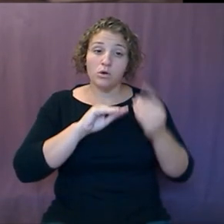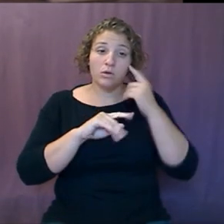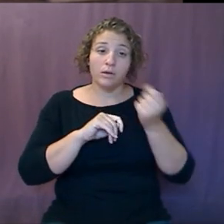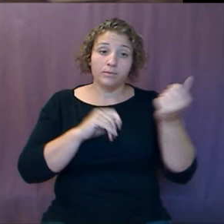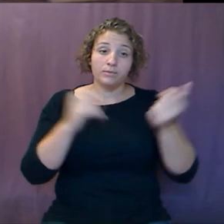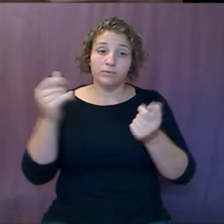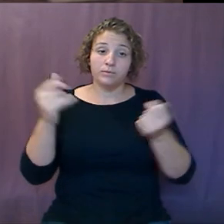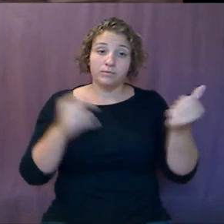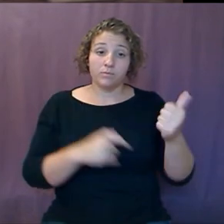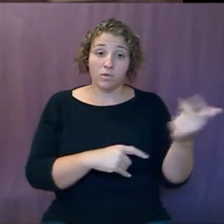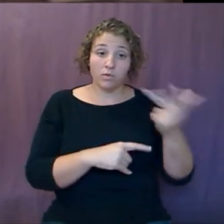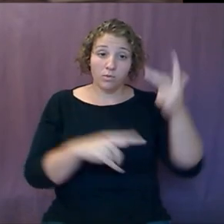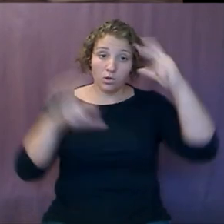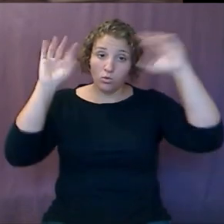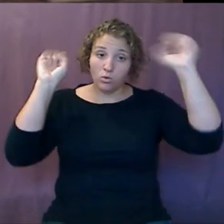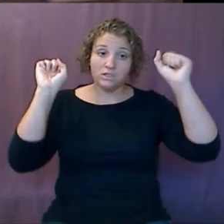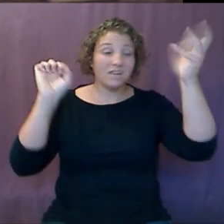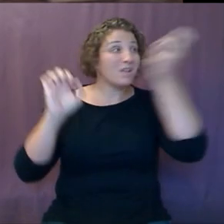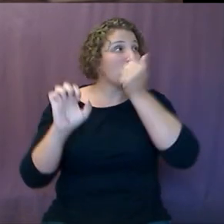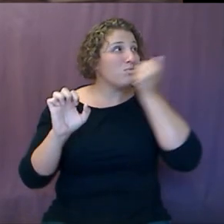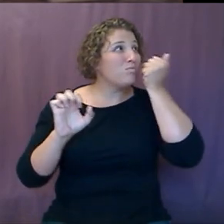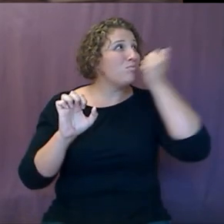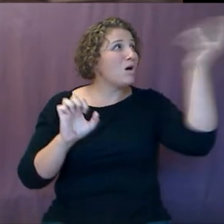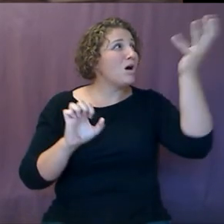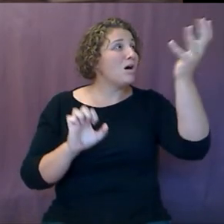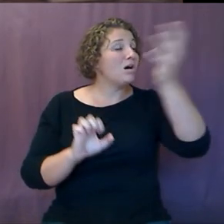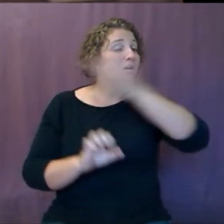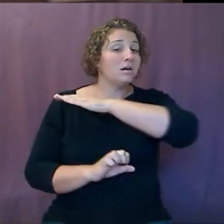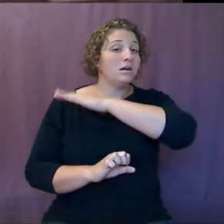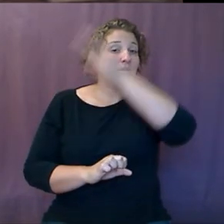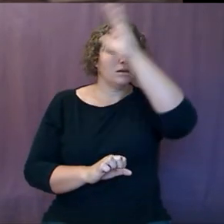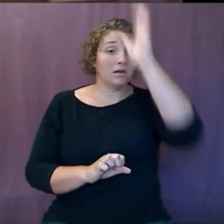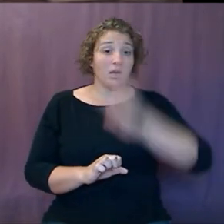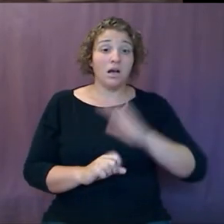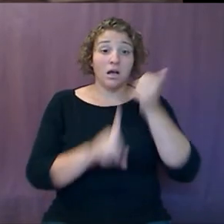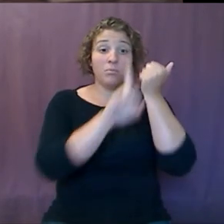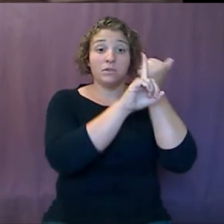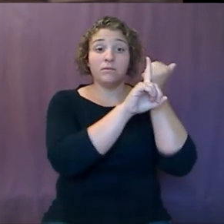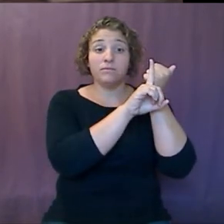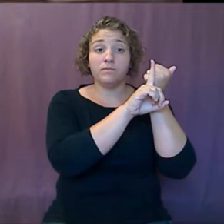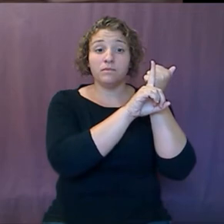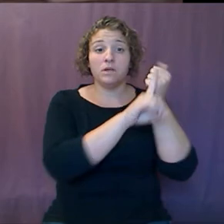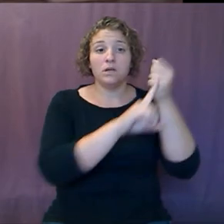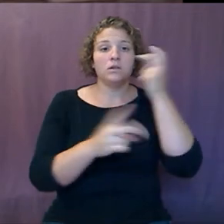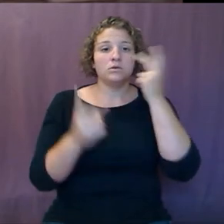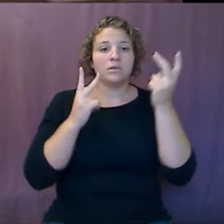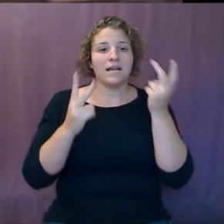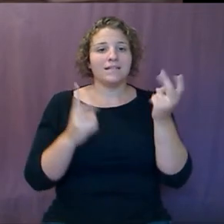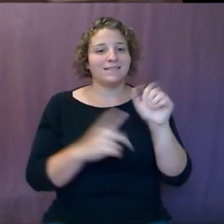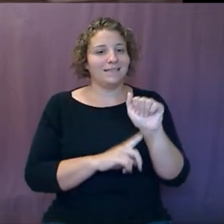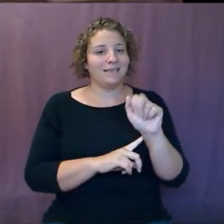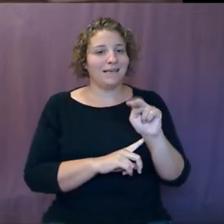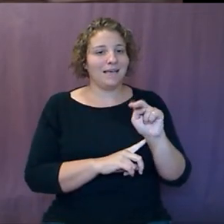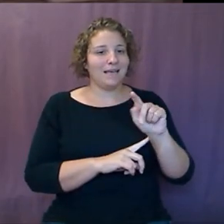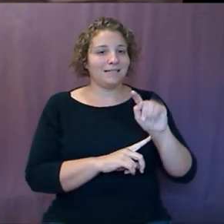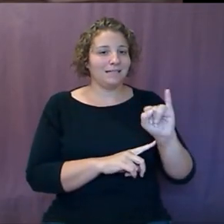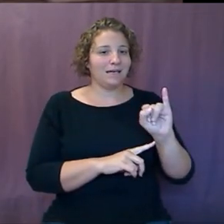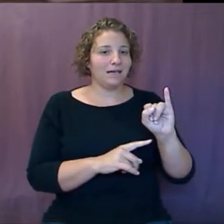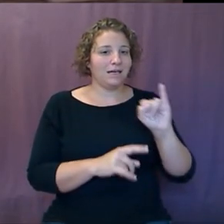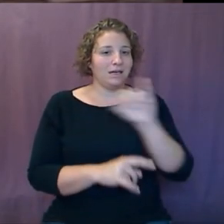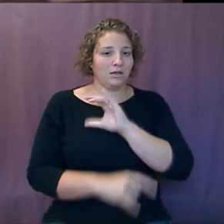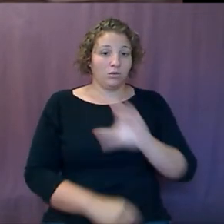blasphemous things against the God of gods the God of heaven and so that was this Antichrist in chapter 11 we